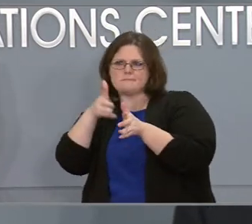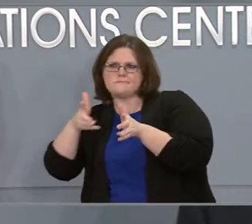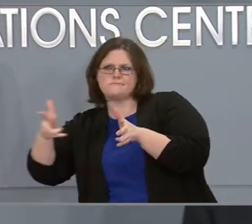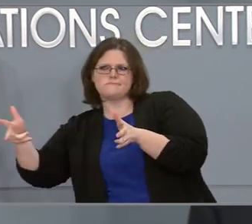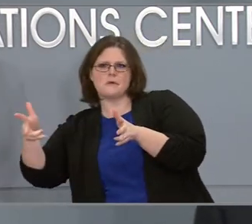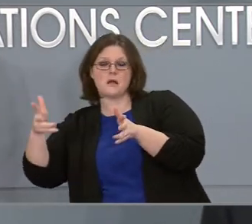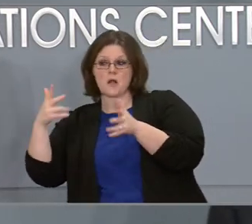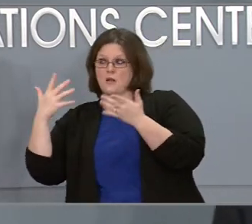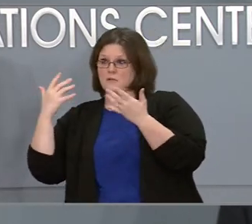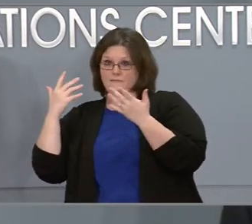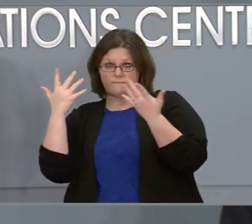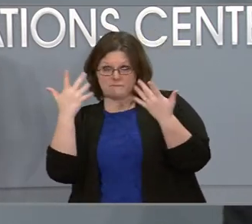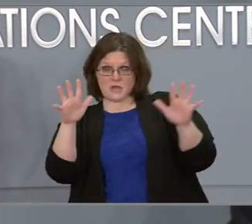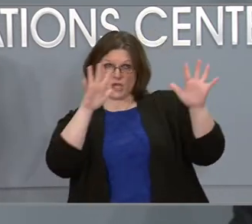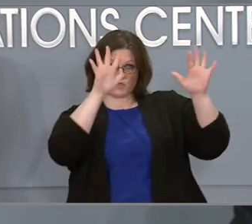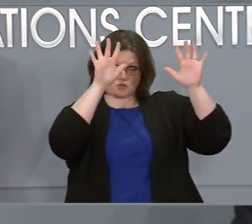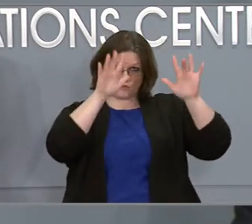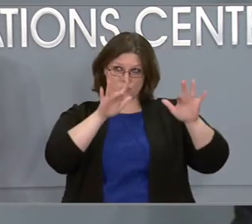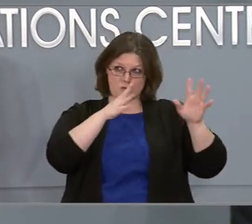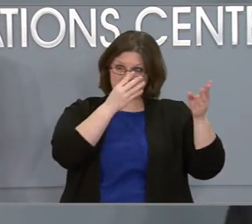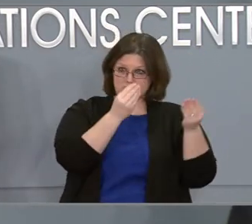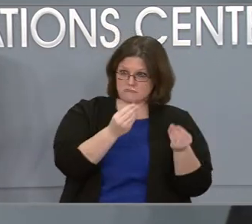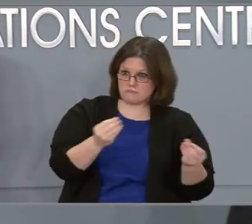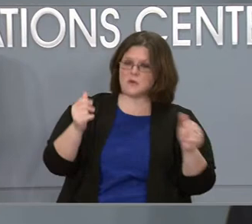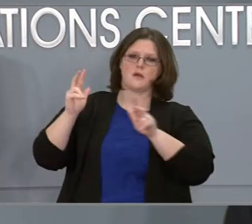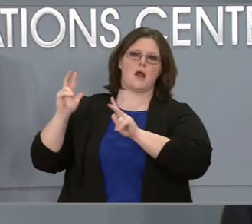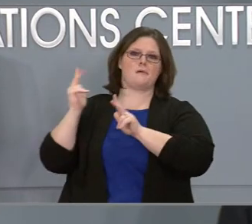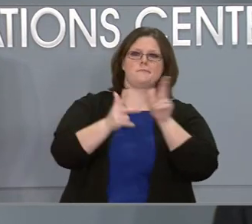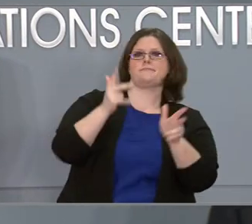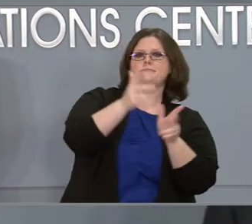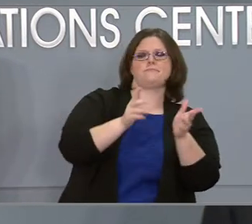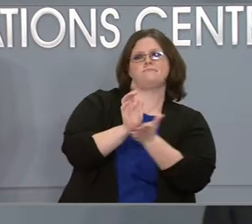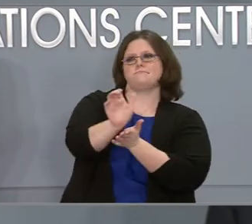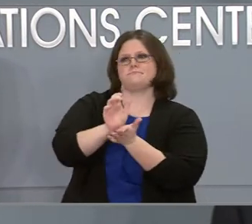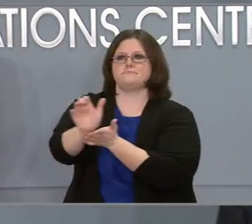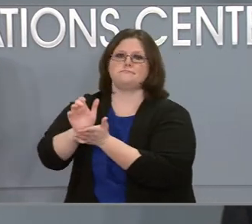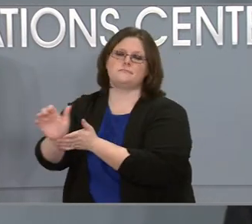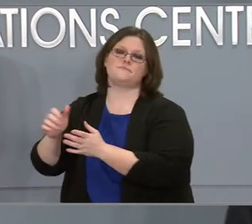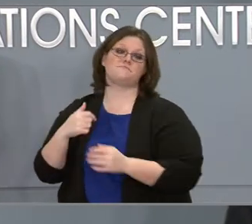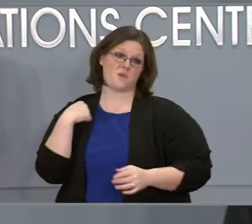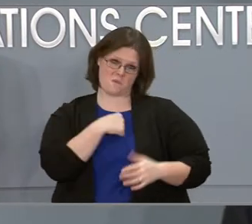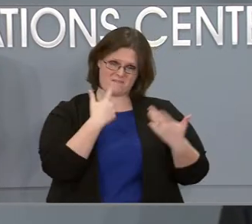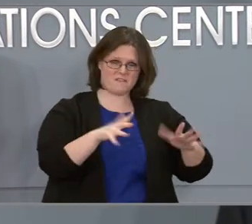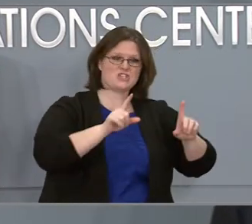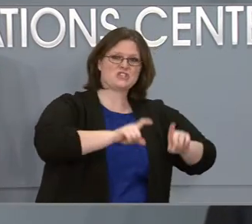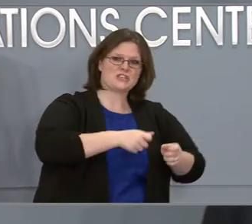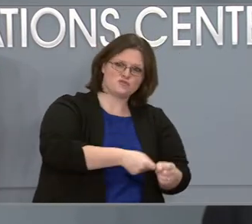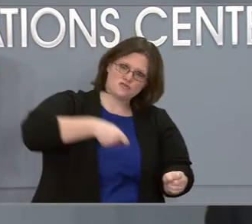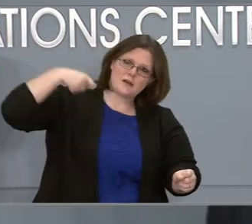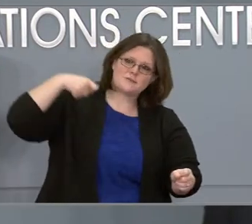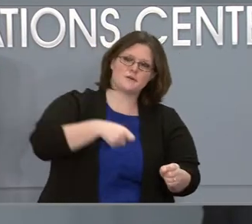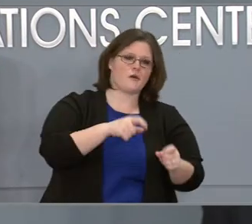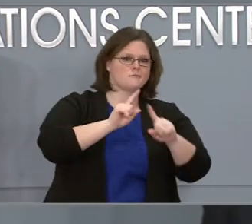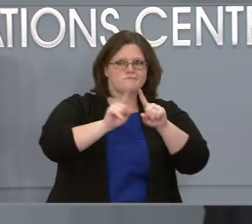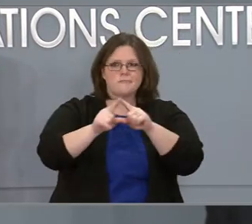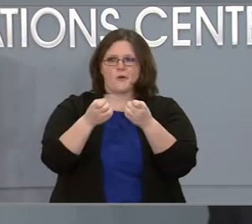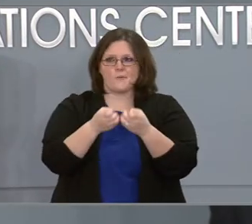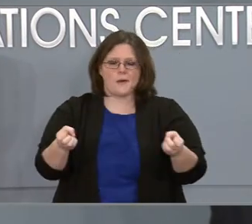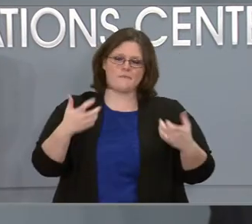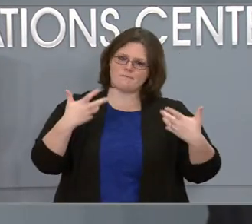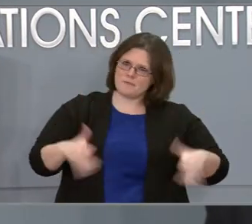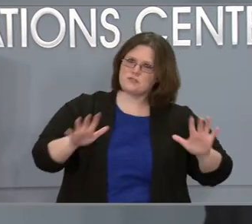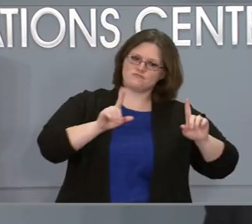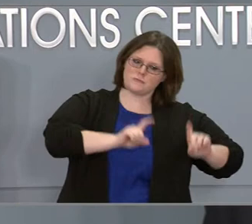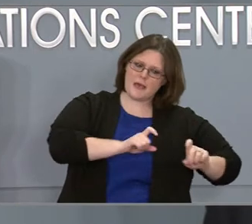hits. We've also been testing our chainsaws and other heavy equipment to make sure it's ready to go when we are needed. With rain coming